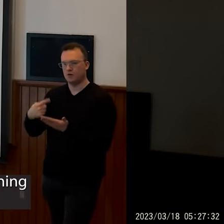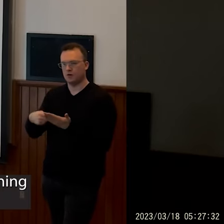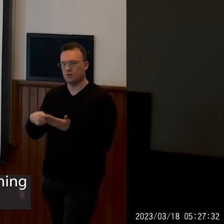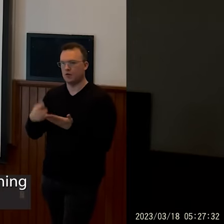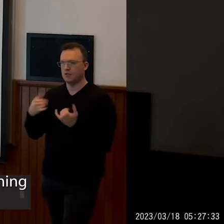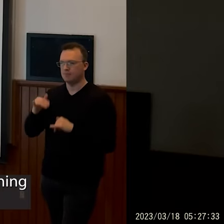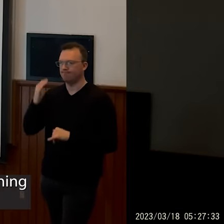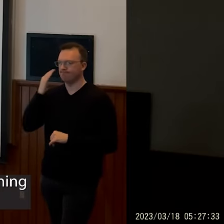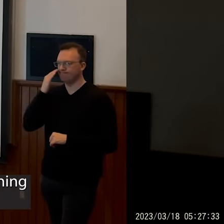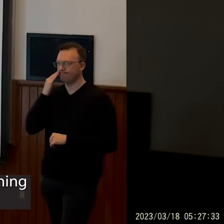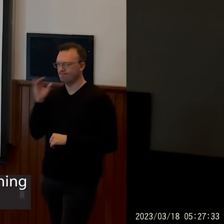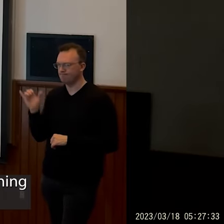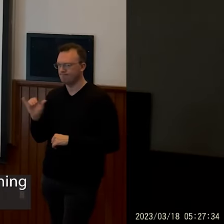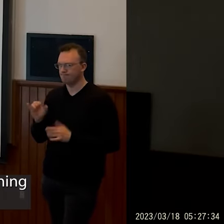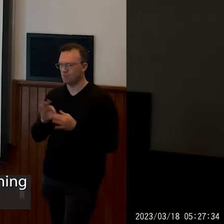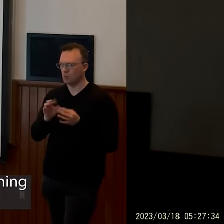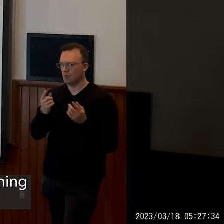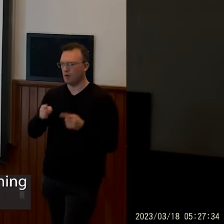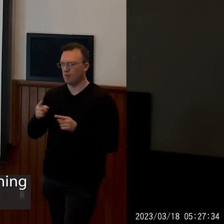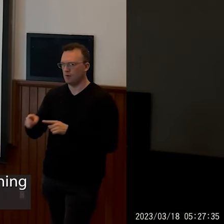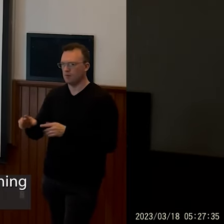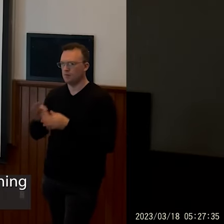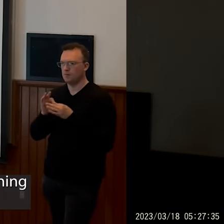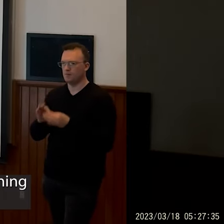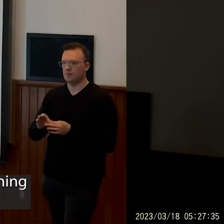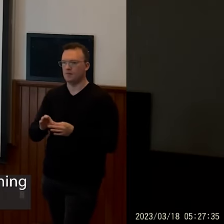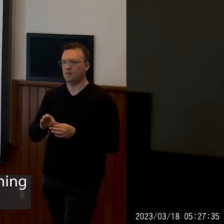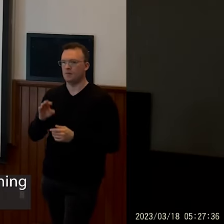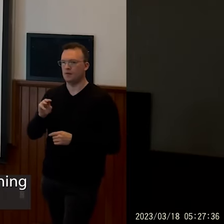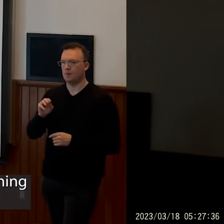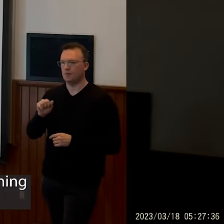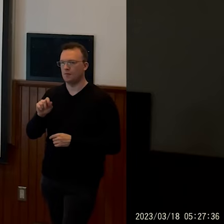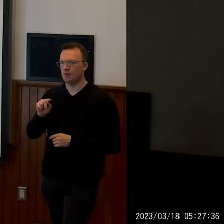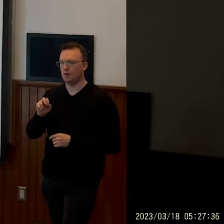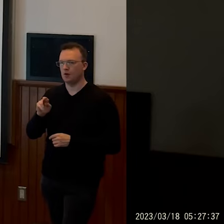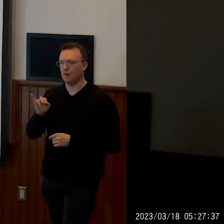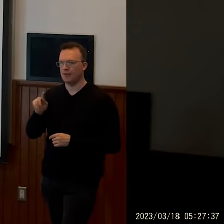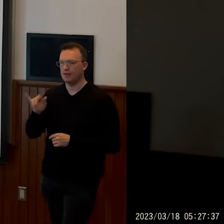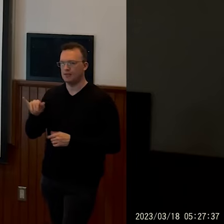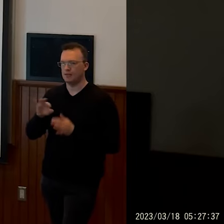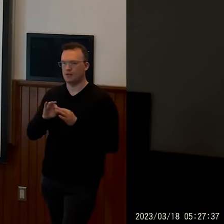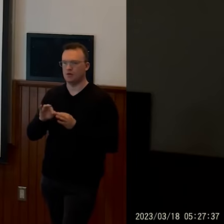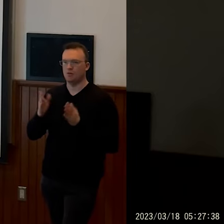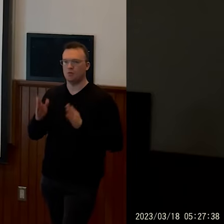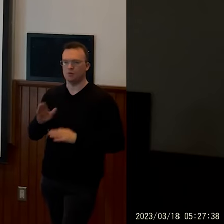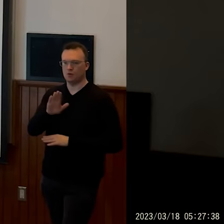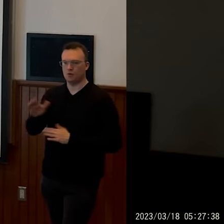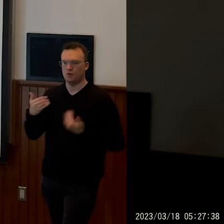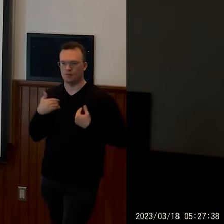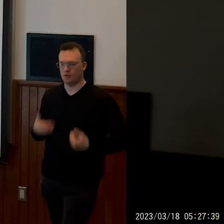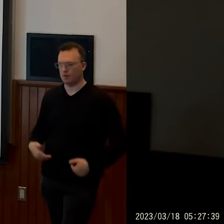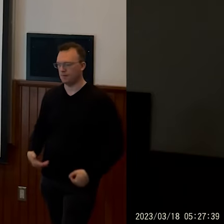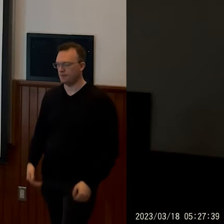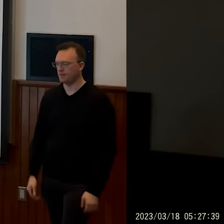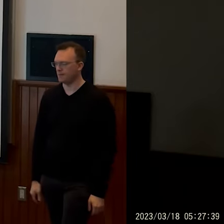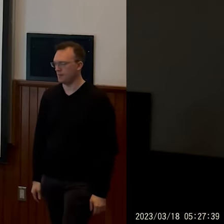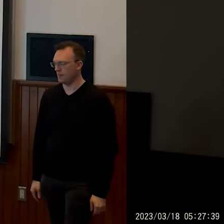still be aware of what's happening in terms of the materiality of one's body.